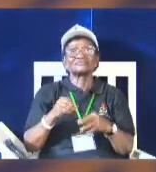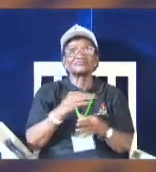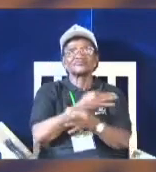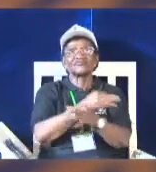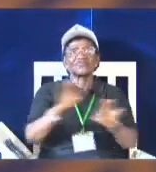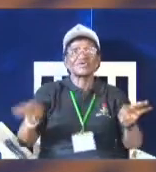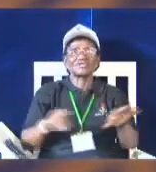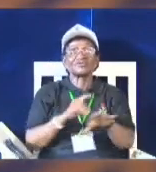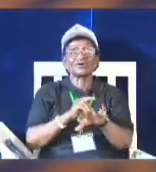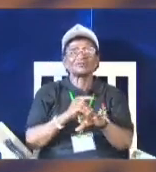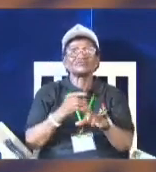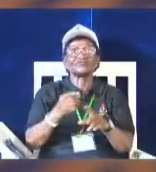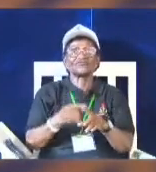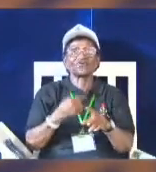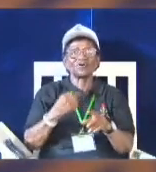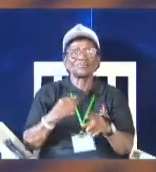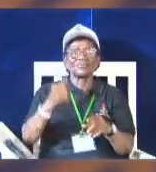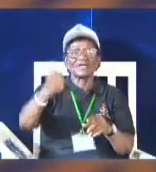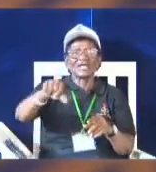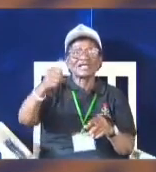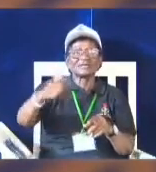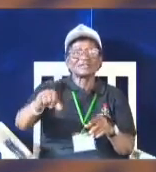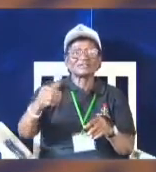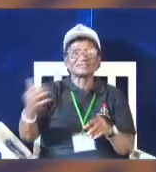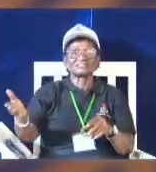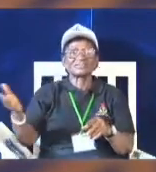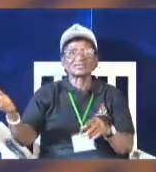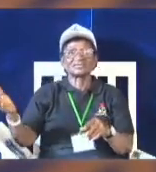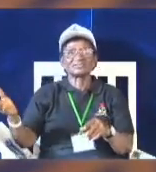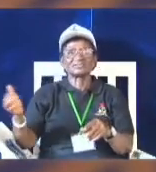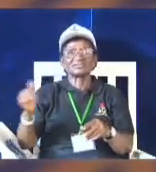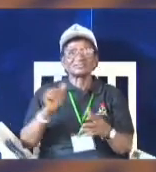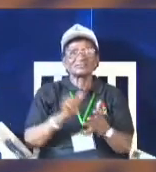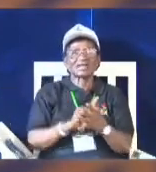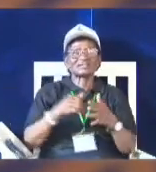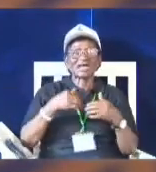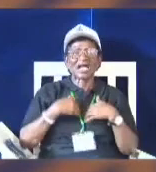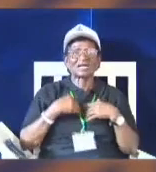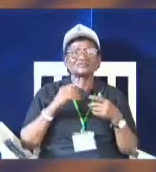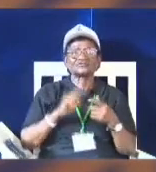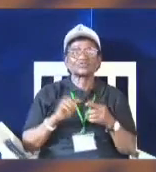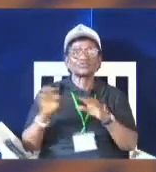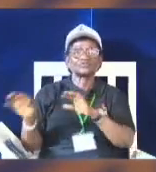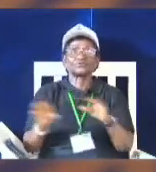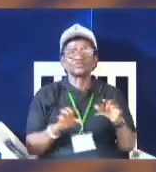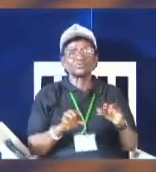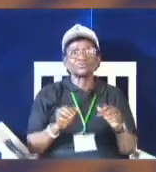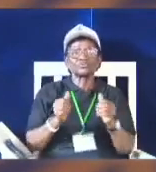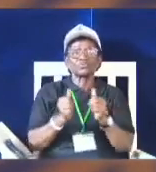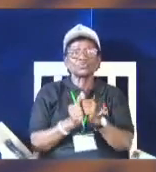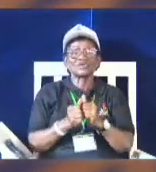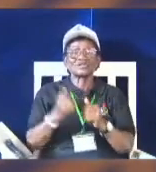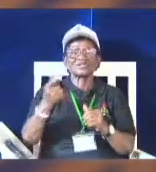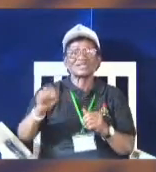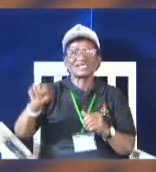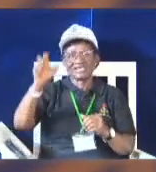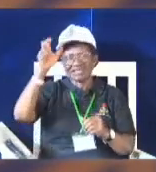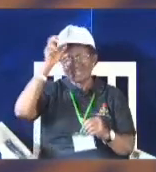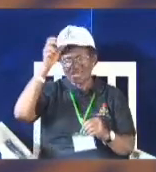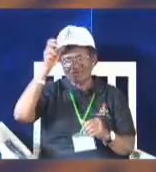Freedom from anything that has to do with the devil.